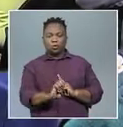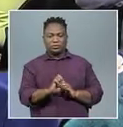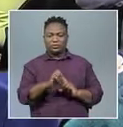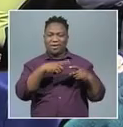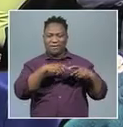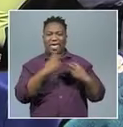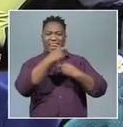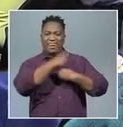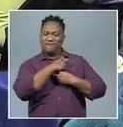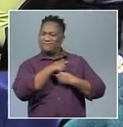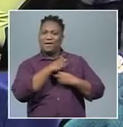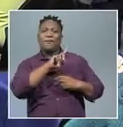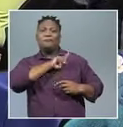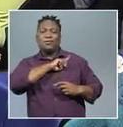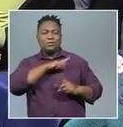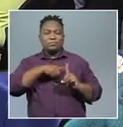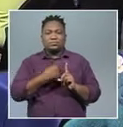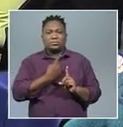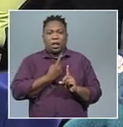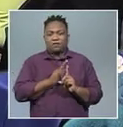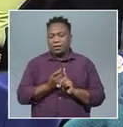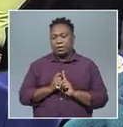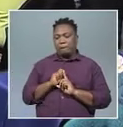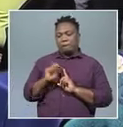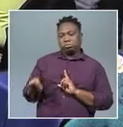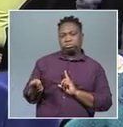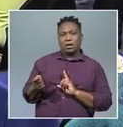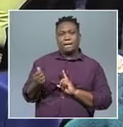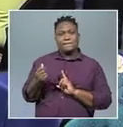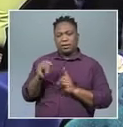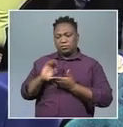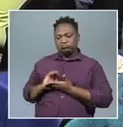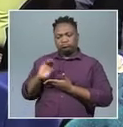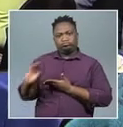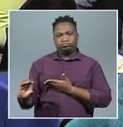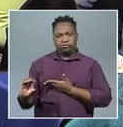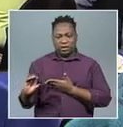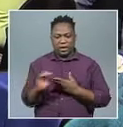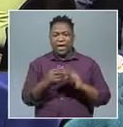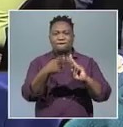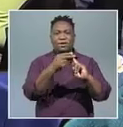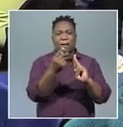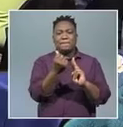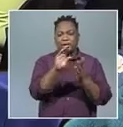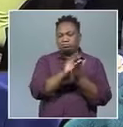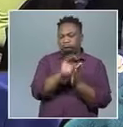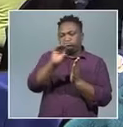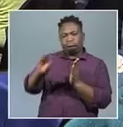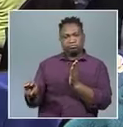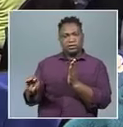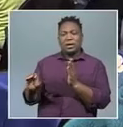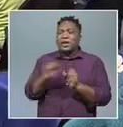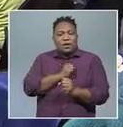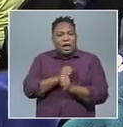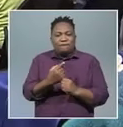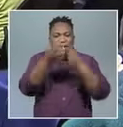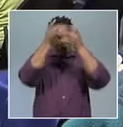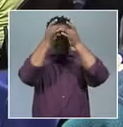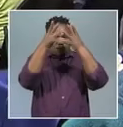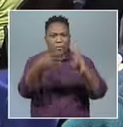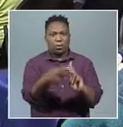company himself and on the Federation's behalf. That's without informing FEDUSA. IO is one of the controversial companies